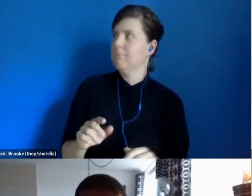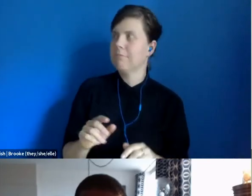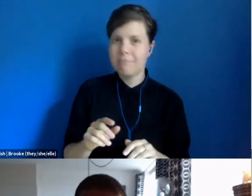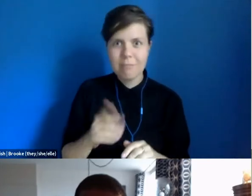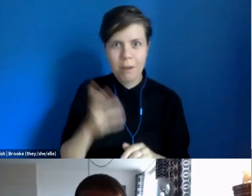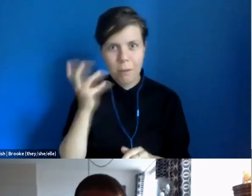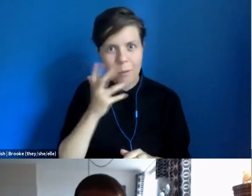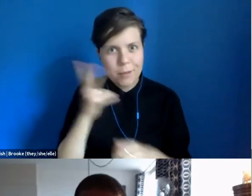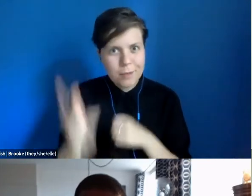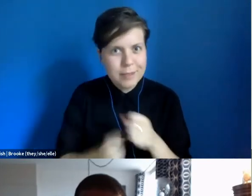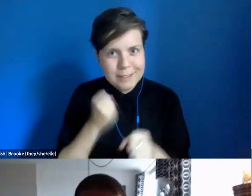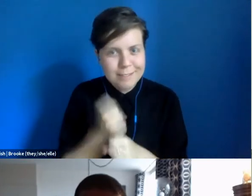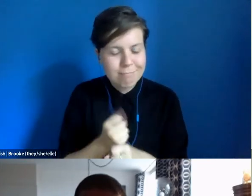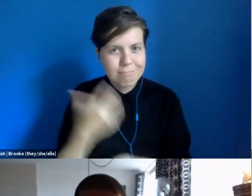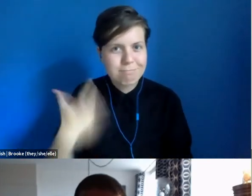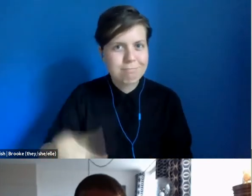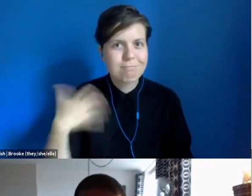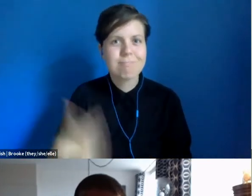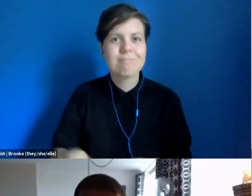forward to sharing